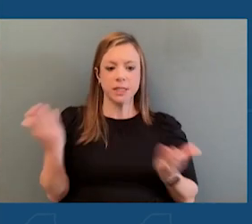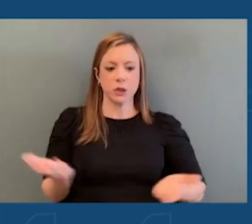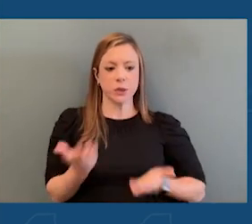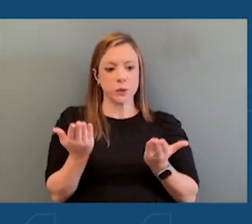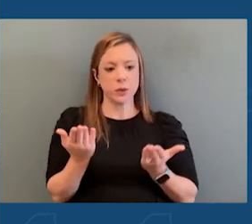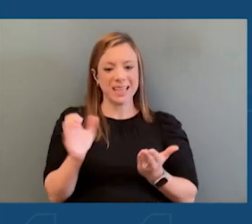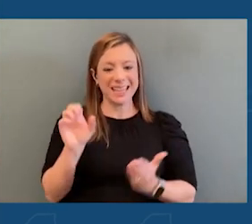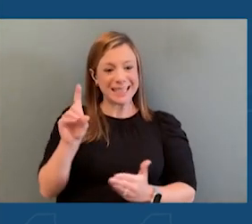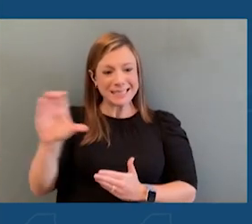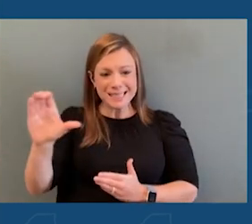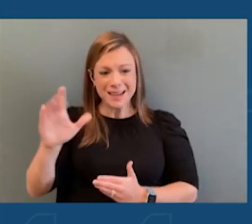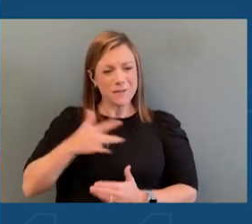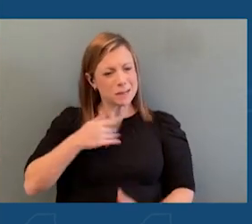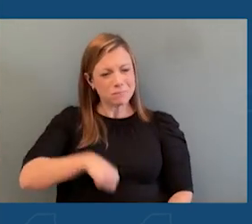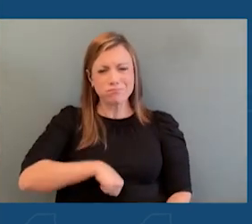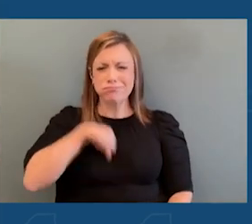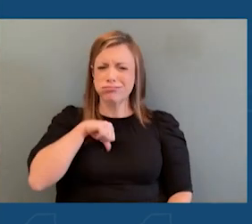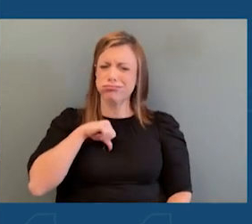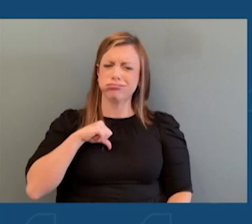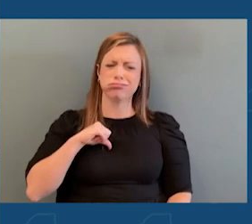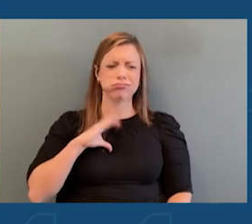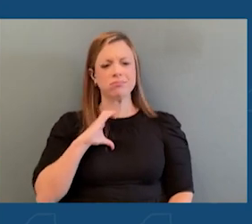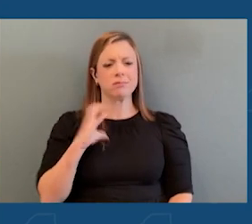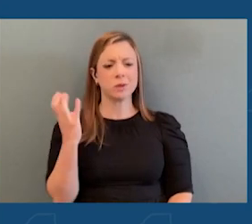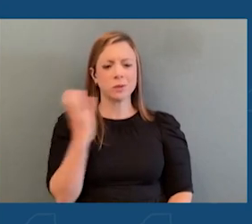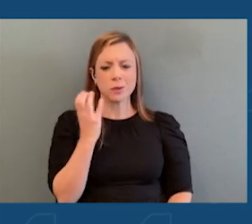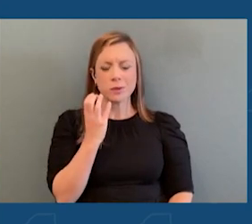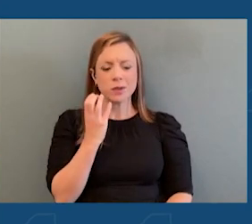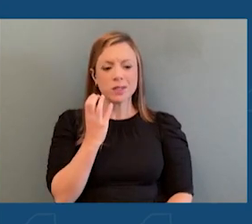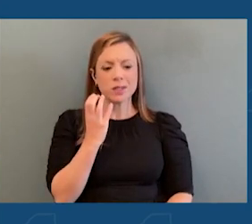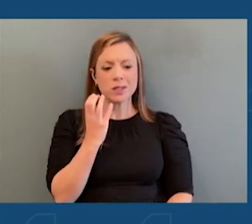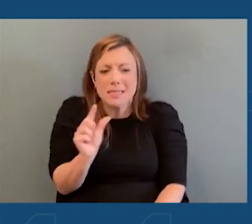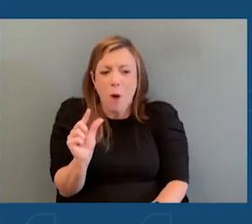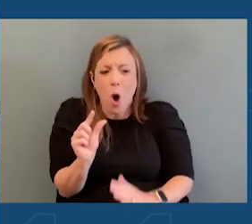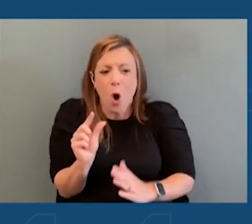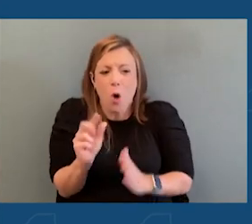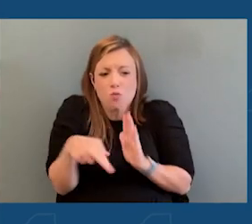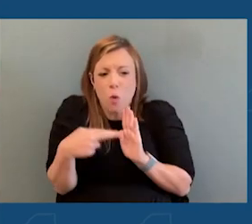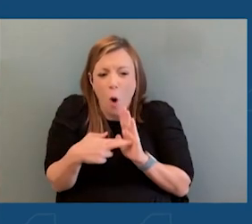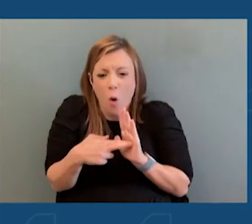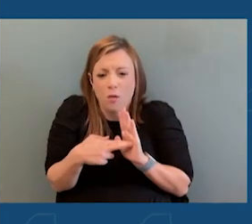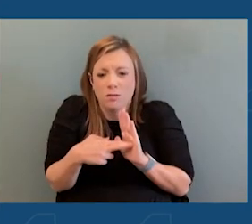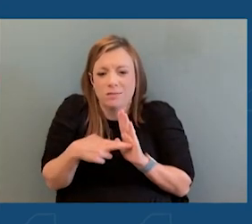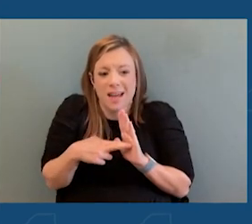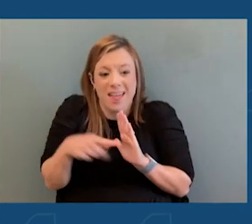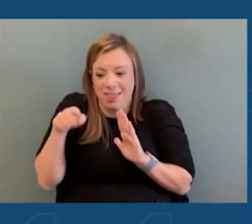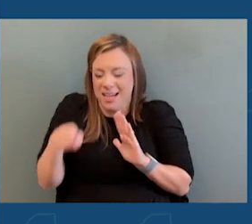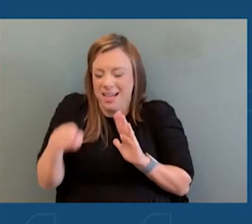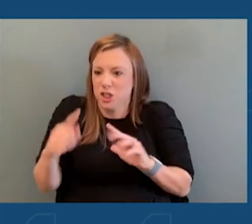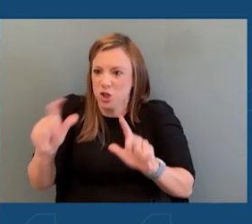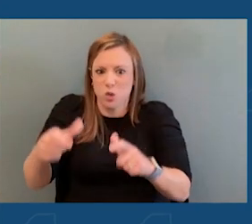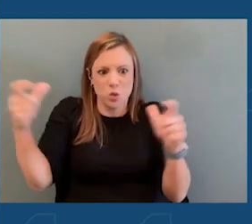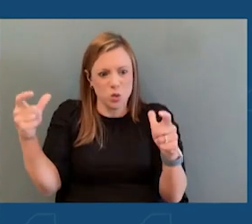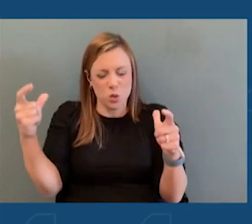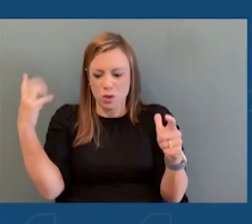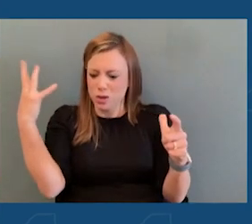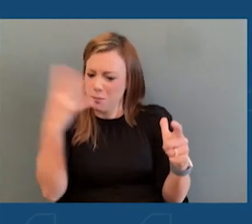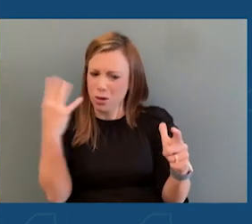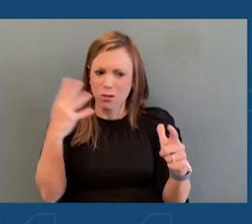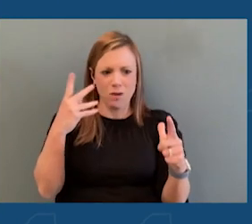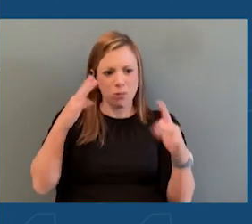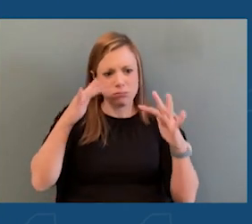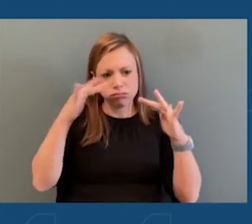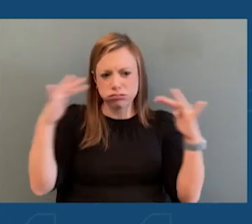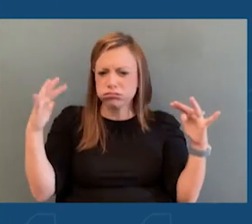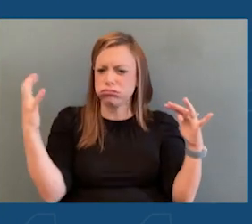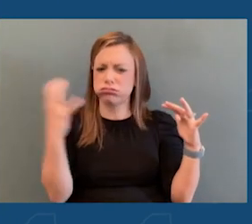so proud to have played a small role in this dynamic project that really is the beacon of